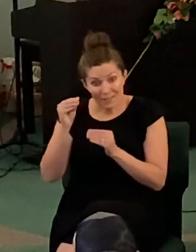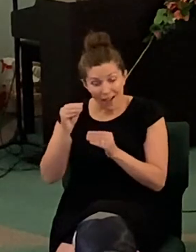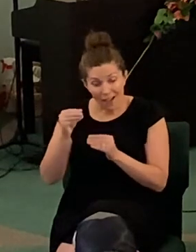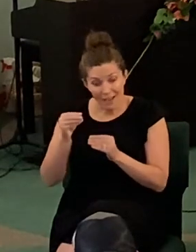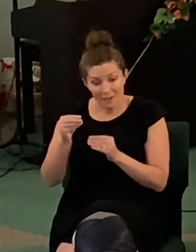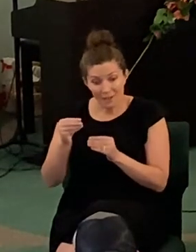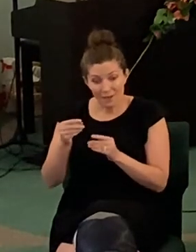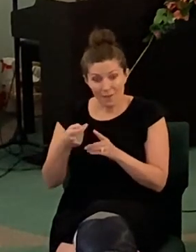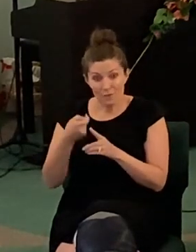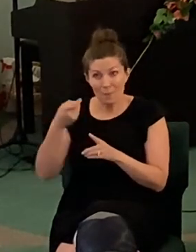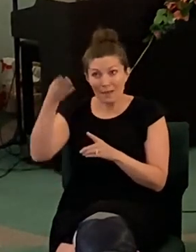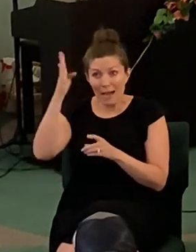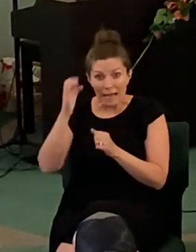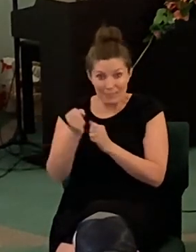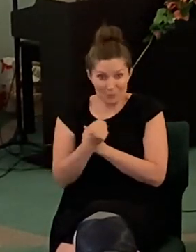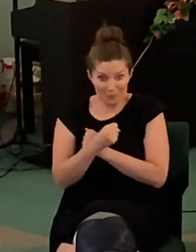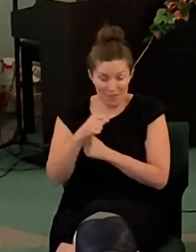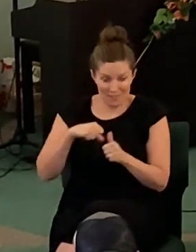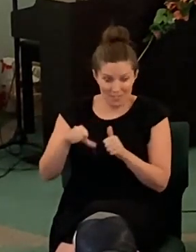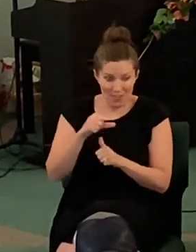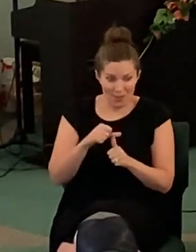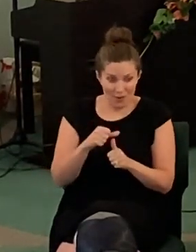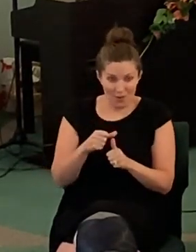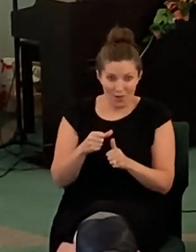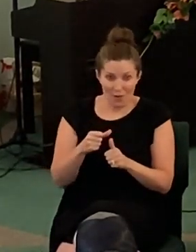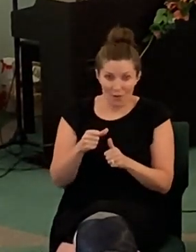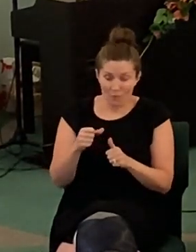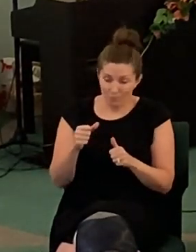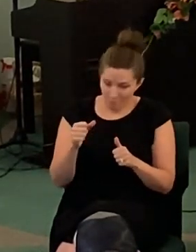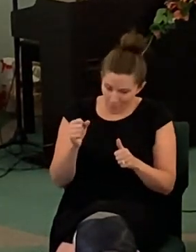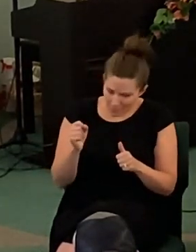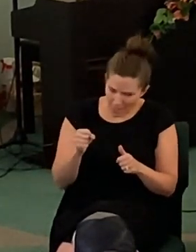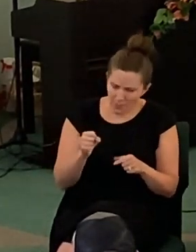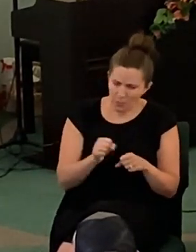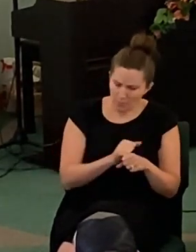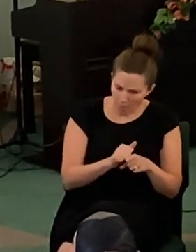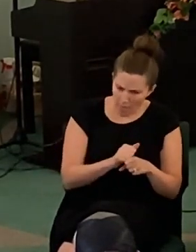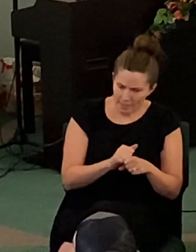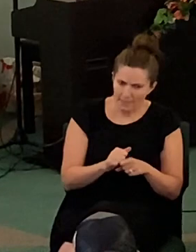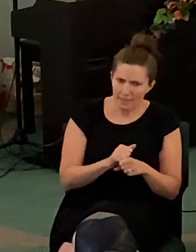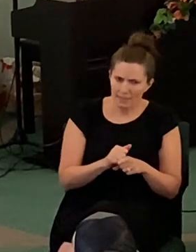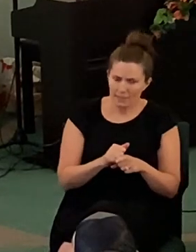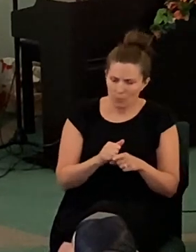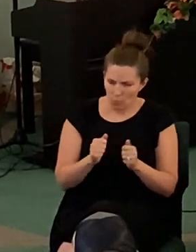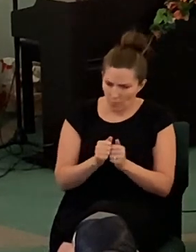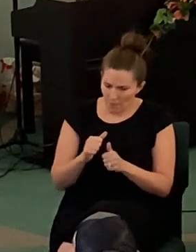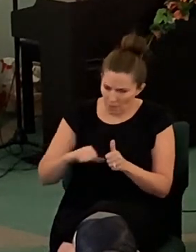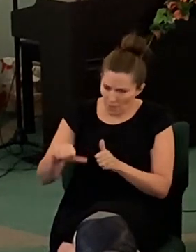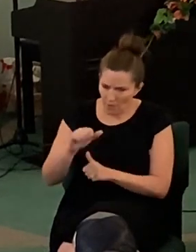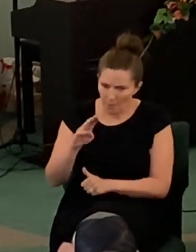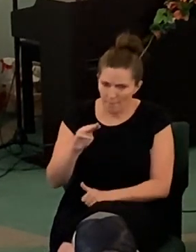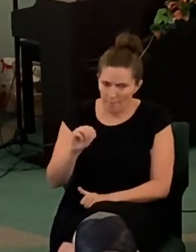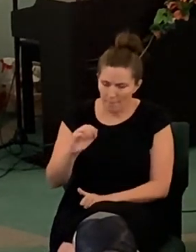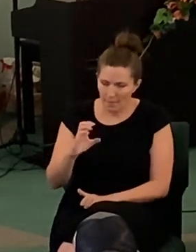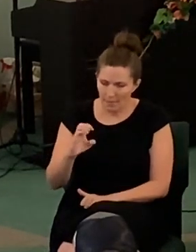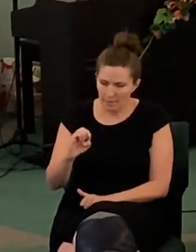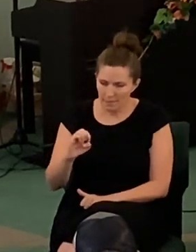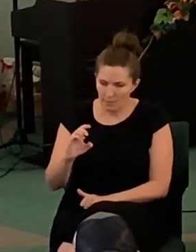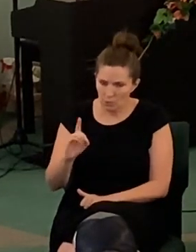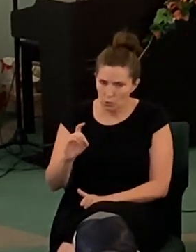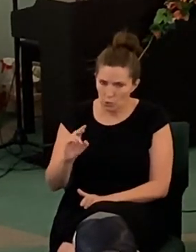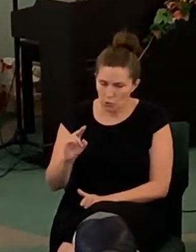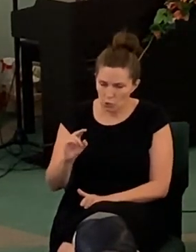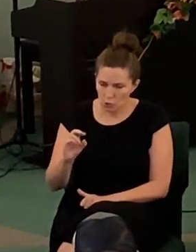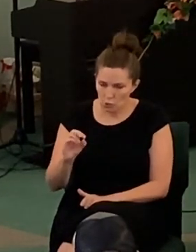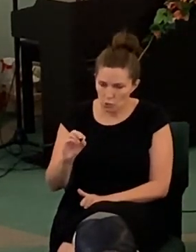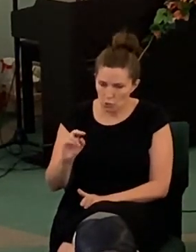another. For indeed you do practice it toward all the brethren who are in Macedonia. But we urge you, brethren,